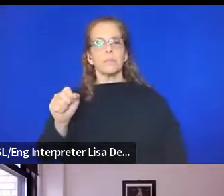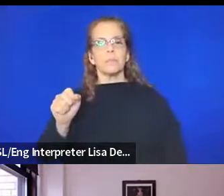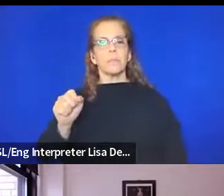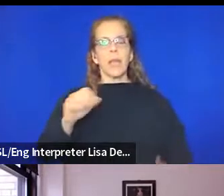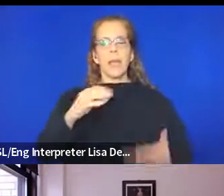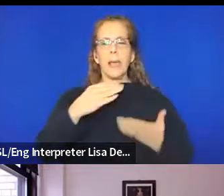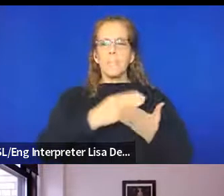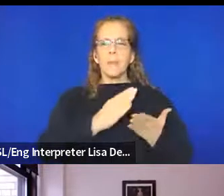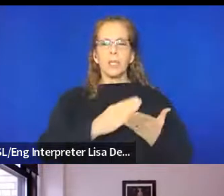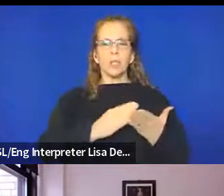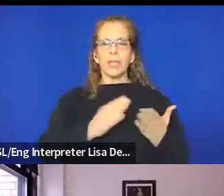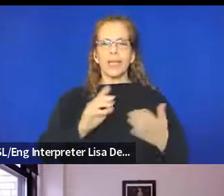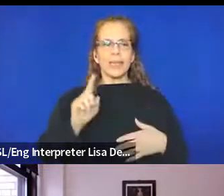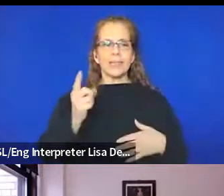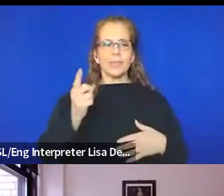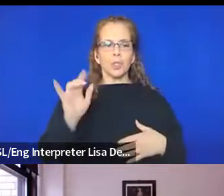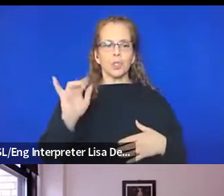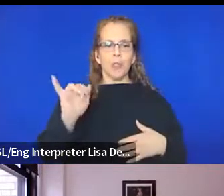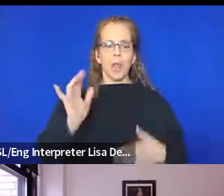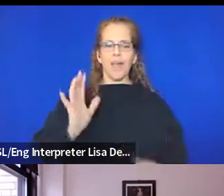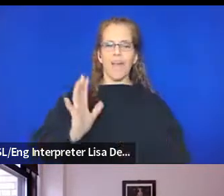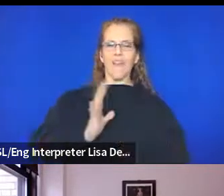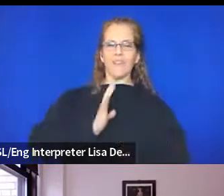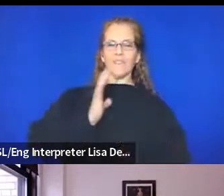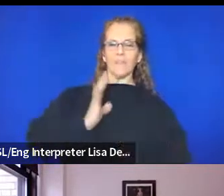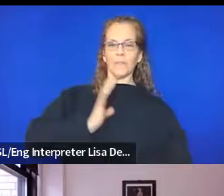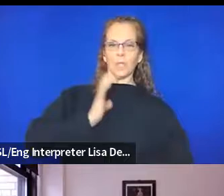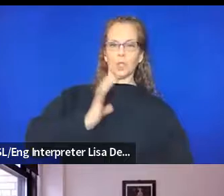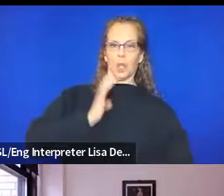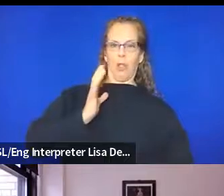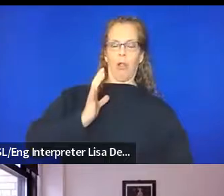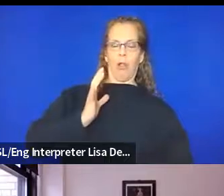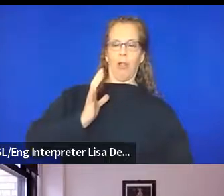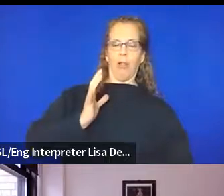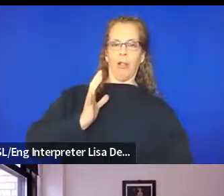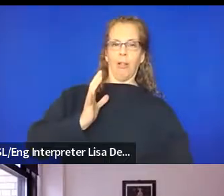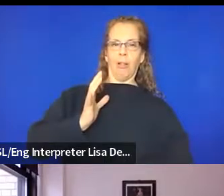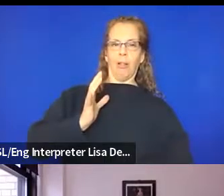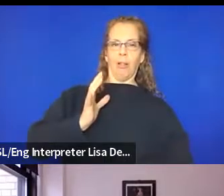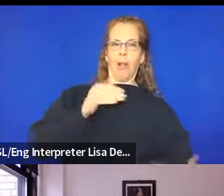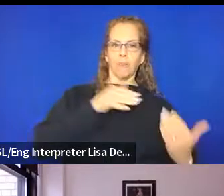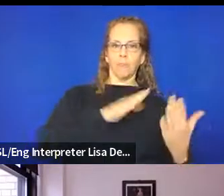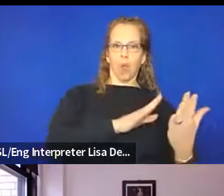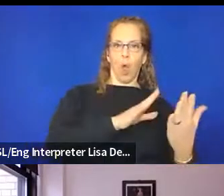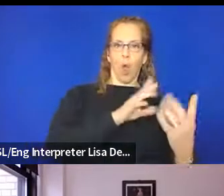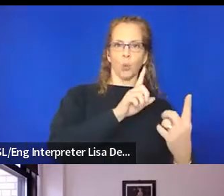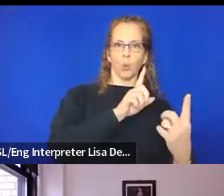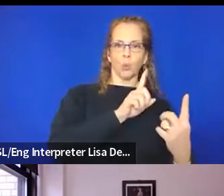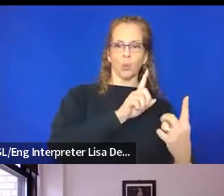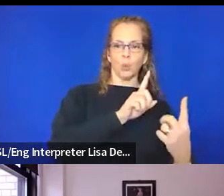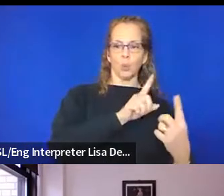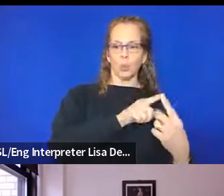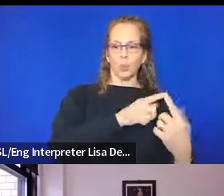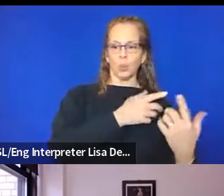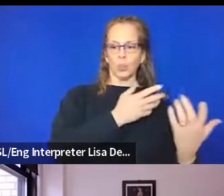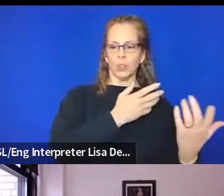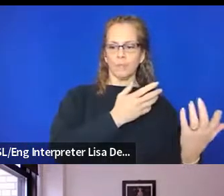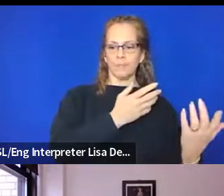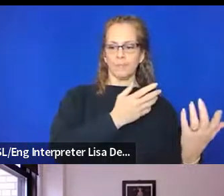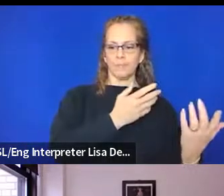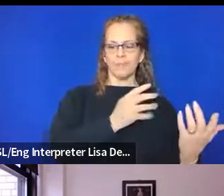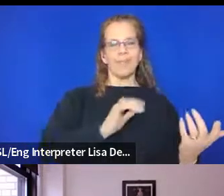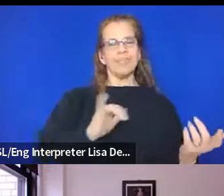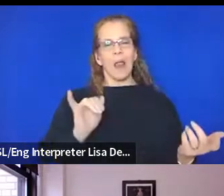budgeting is just sort of like an official and institutionalized approach to like having it's like